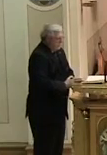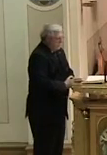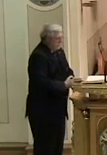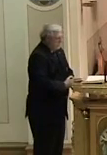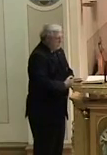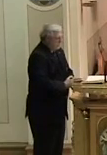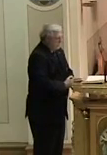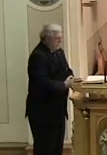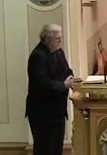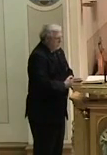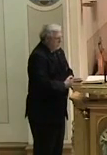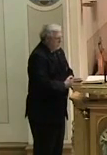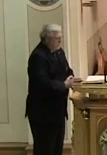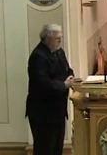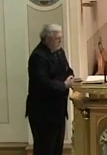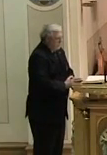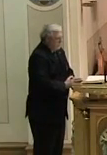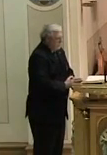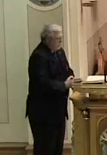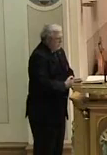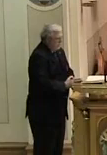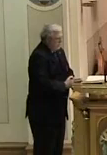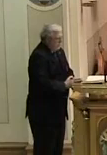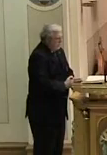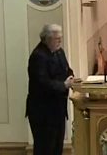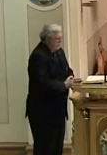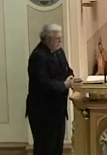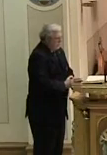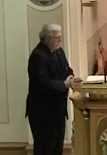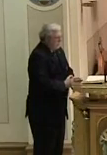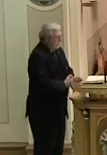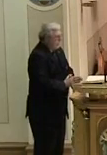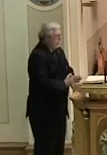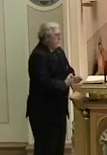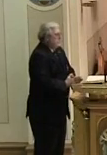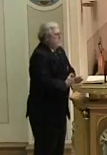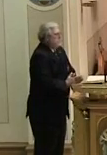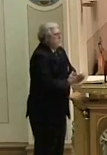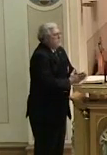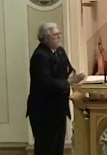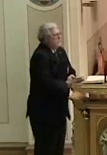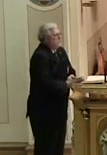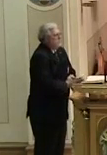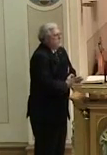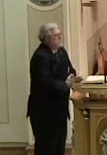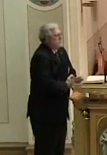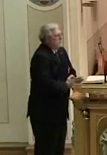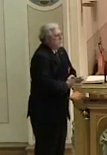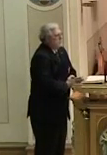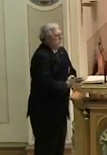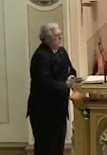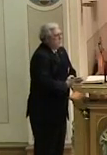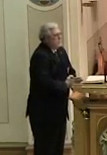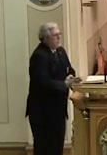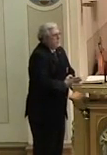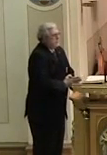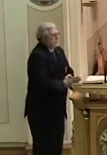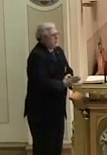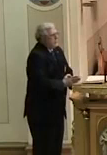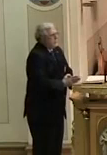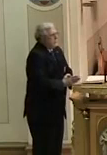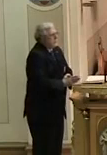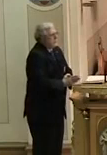With strong love, you assuage our fears. You call us to holiness, to justice and